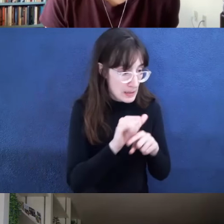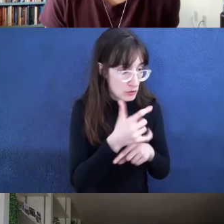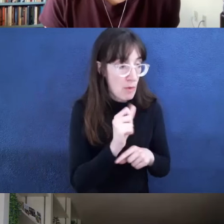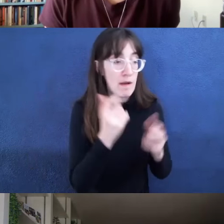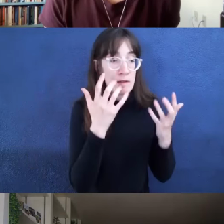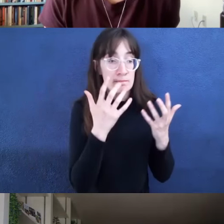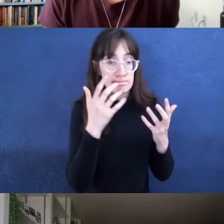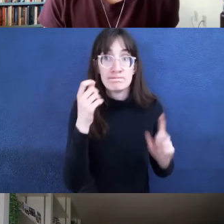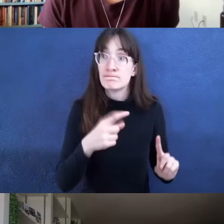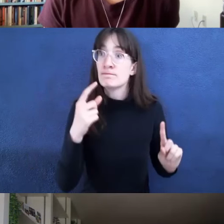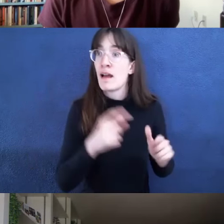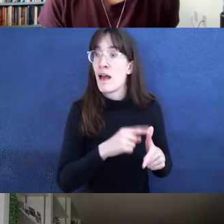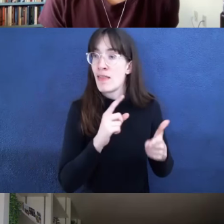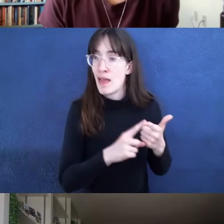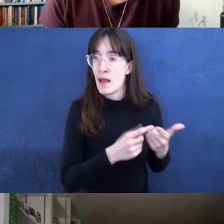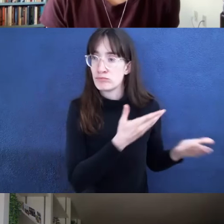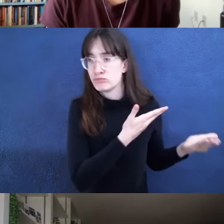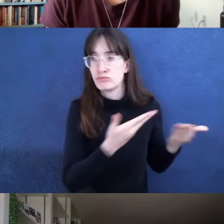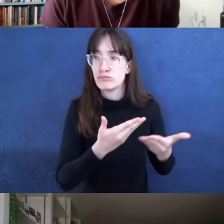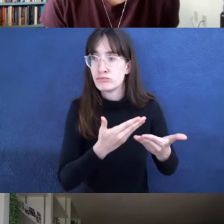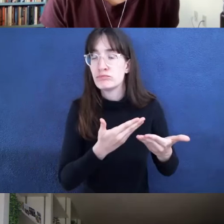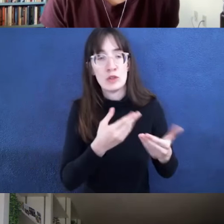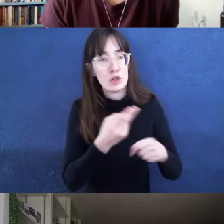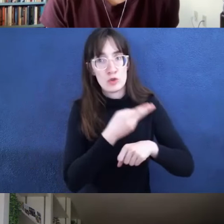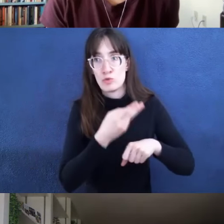be maybe handled or